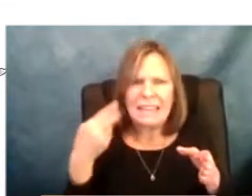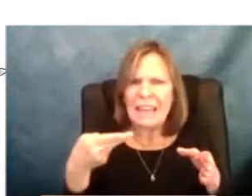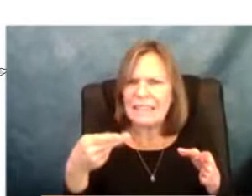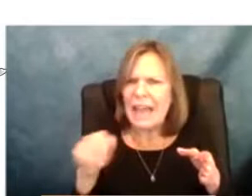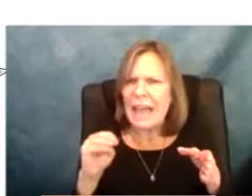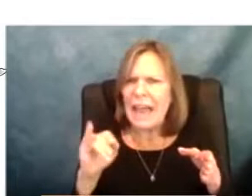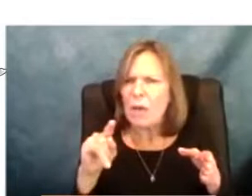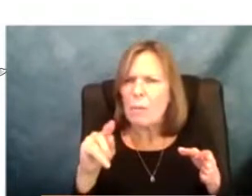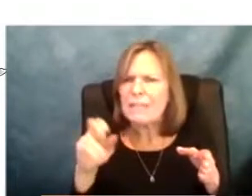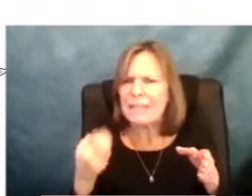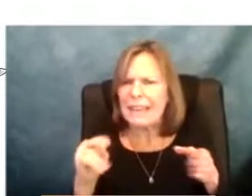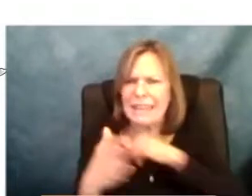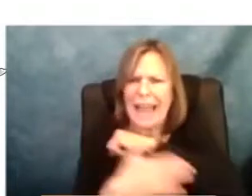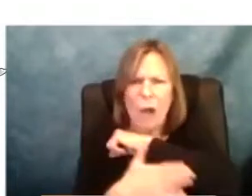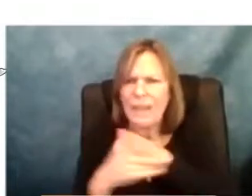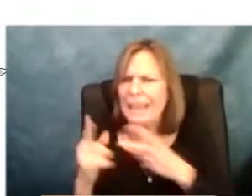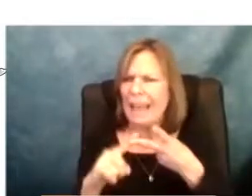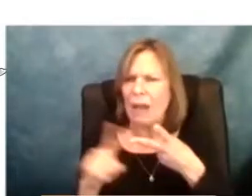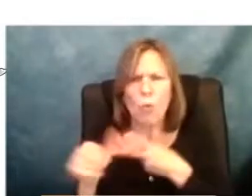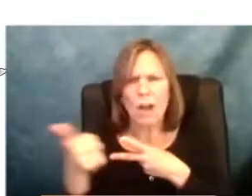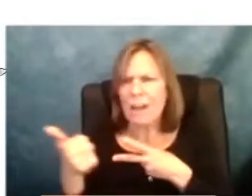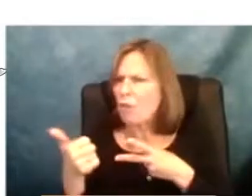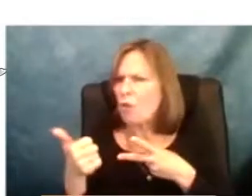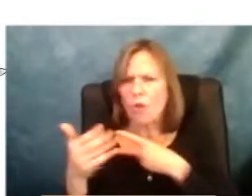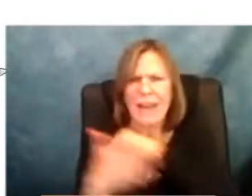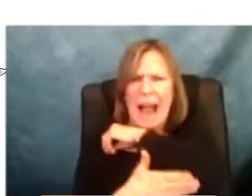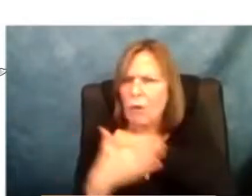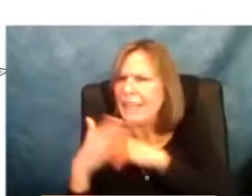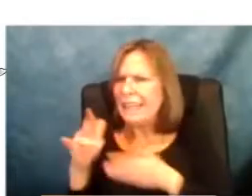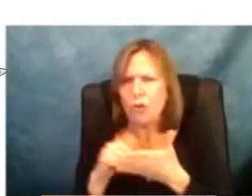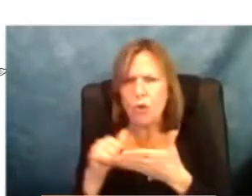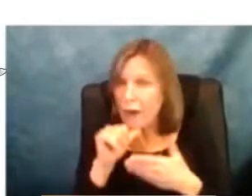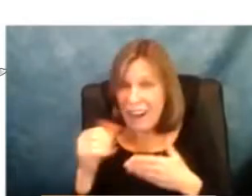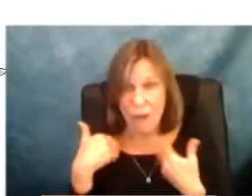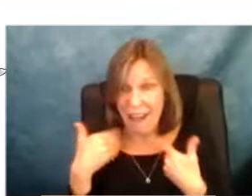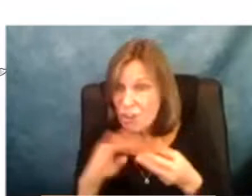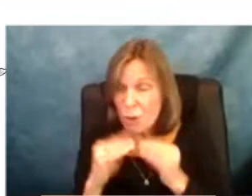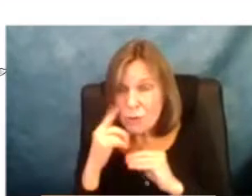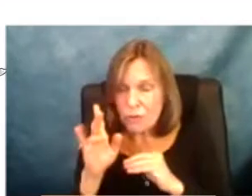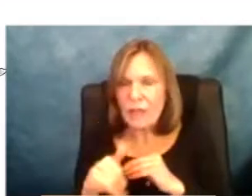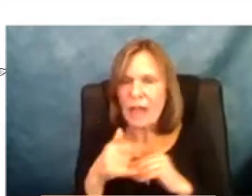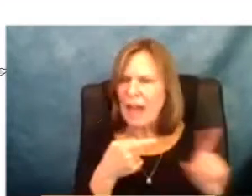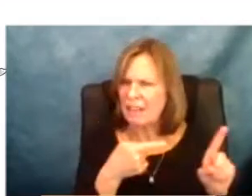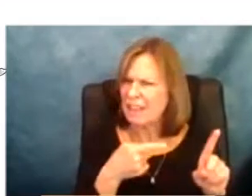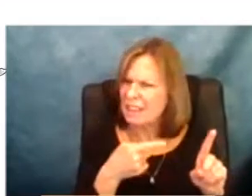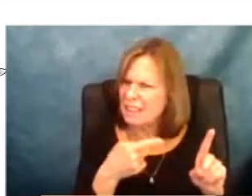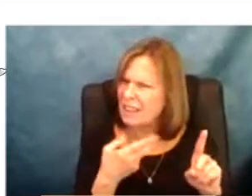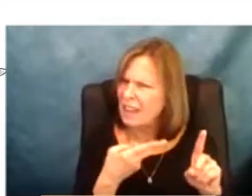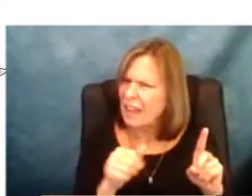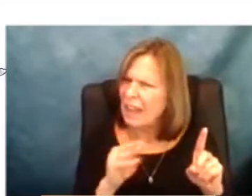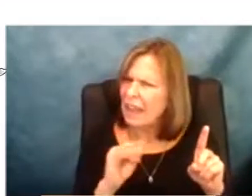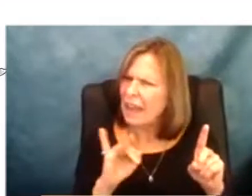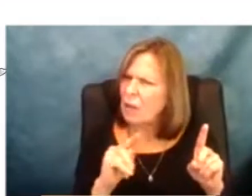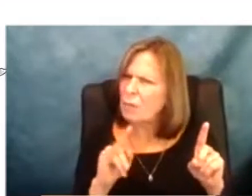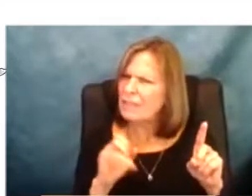county in New York that don't have data reporting, which I found kind of surprising. I thought there was, is it Hamilton County where Colgate is? I thought there was a